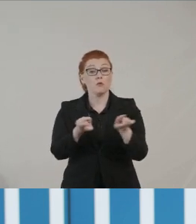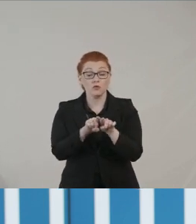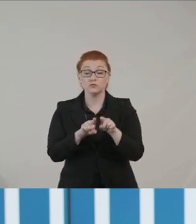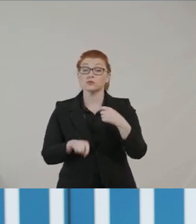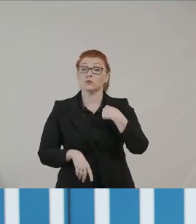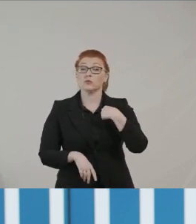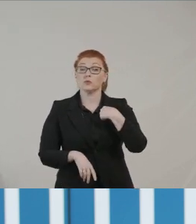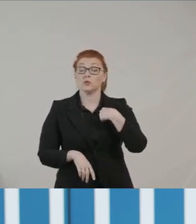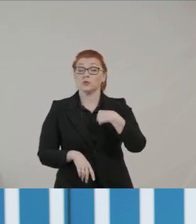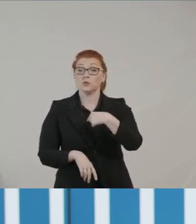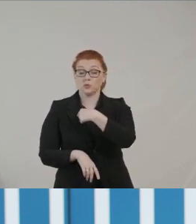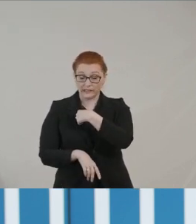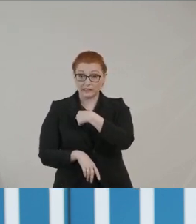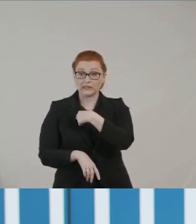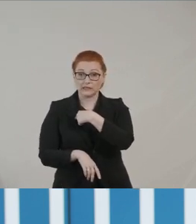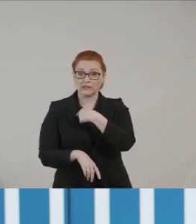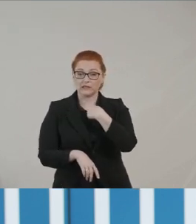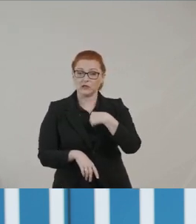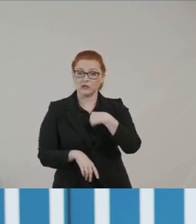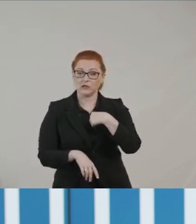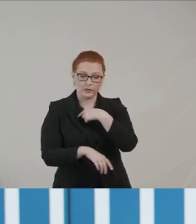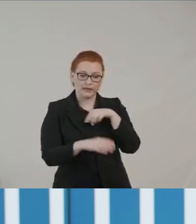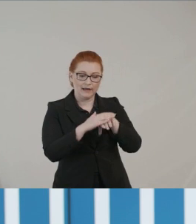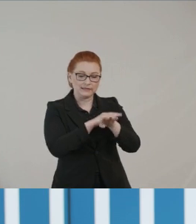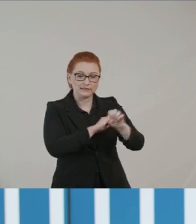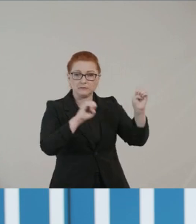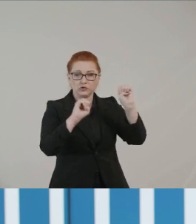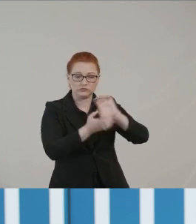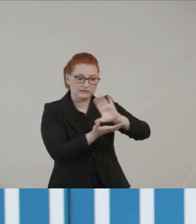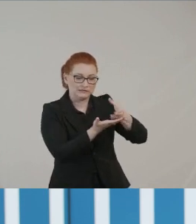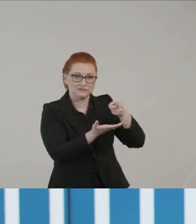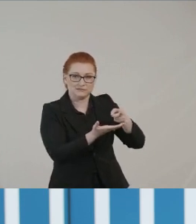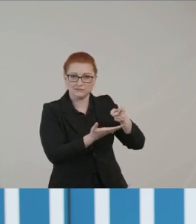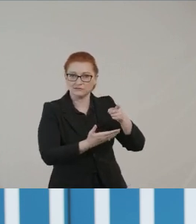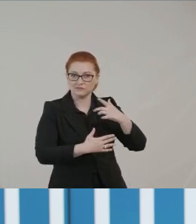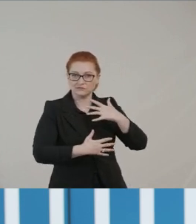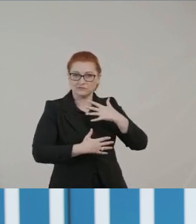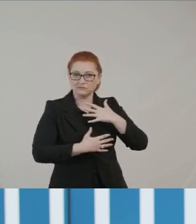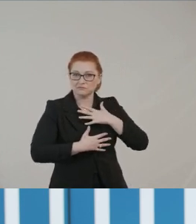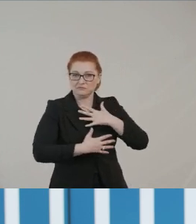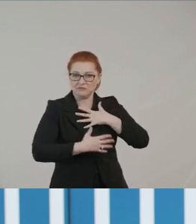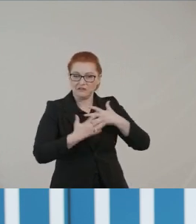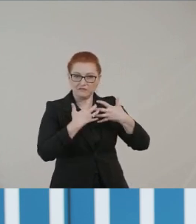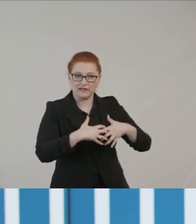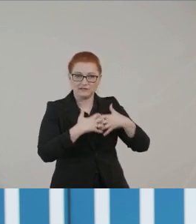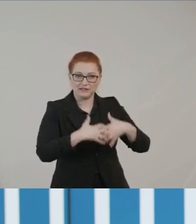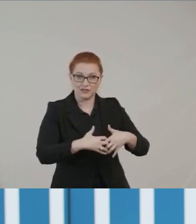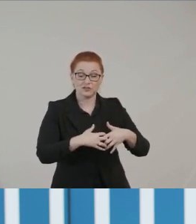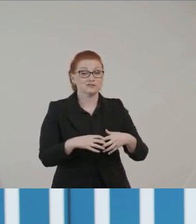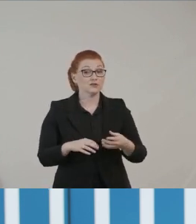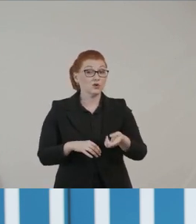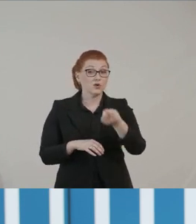access ventilators that were needed. If there's a hot spot in Arizona, it was on the Navajo